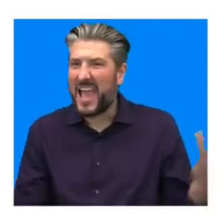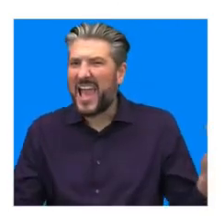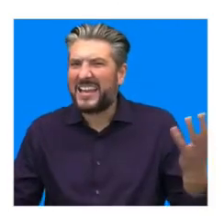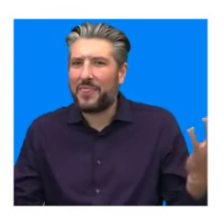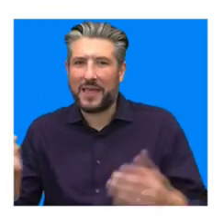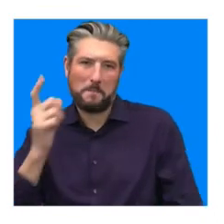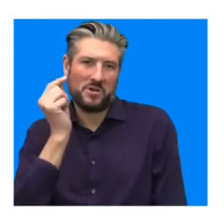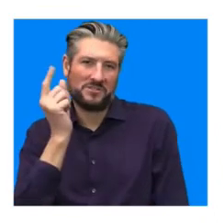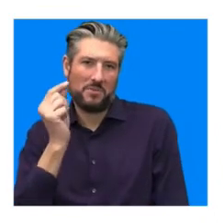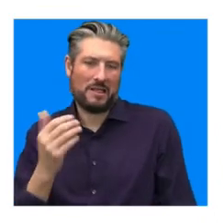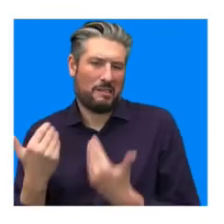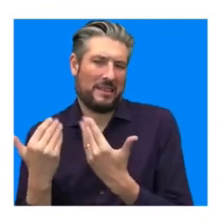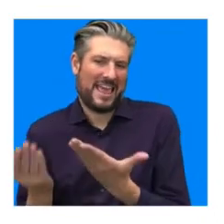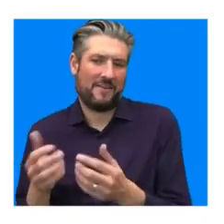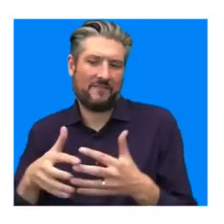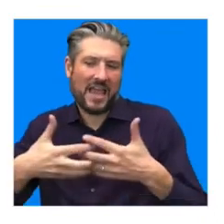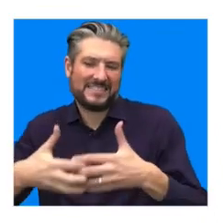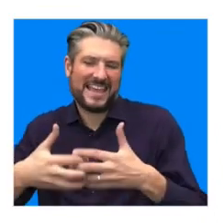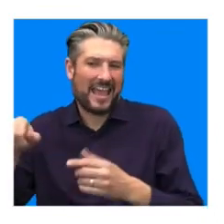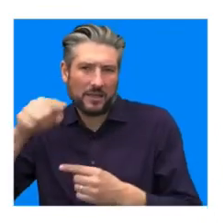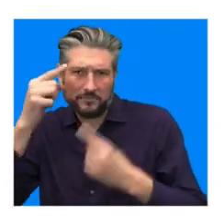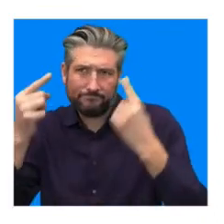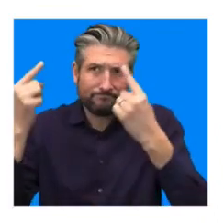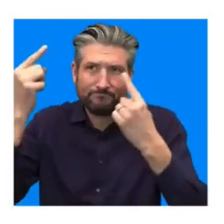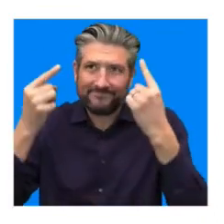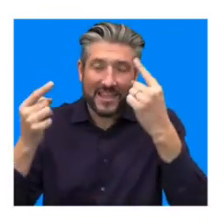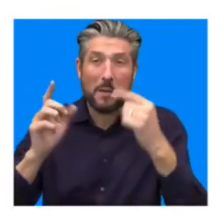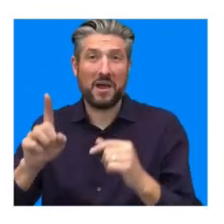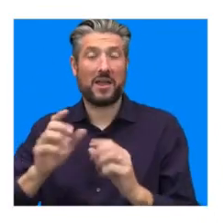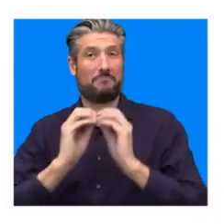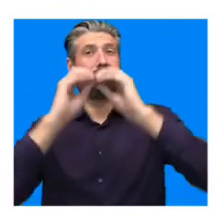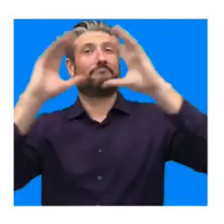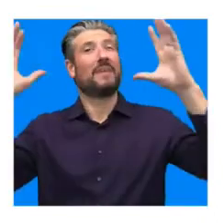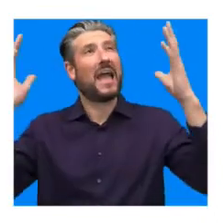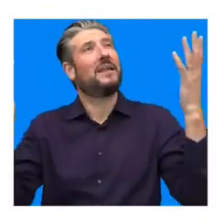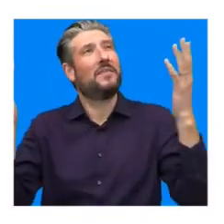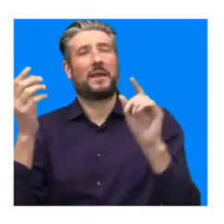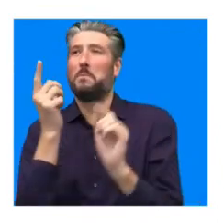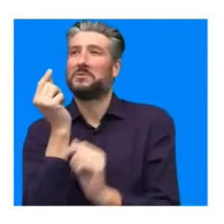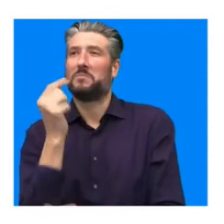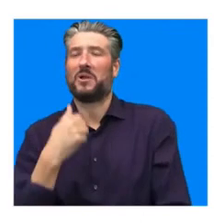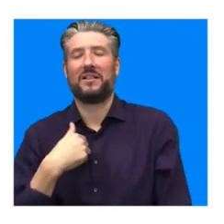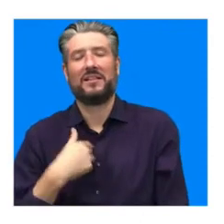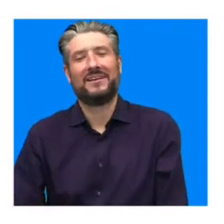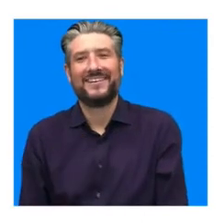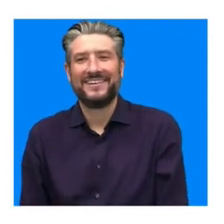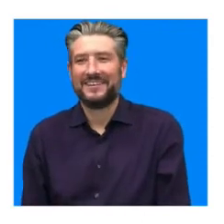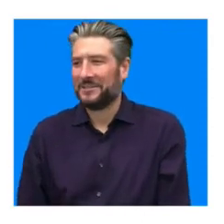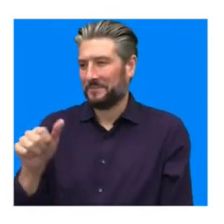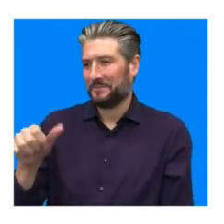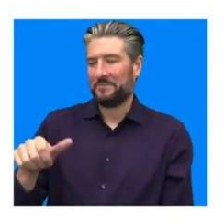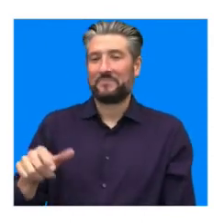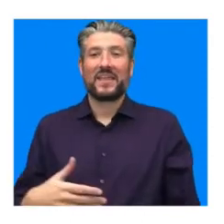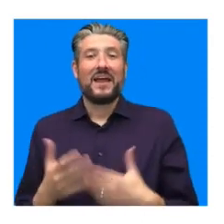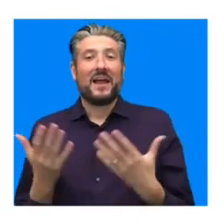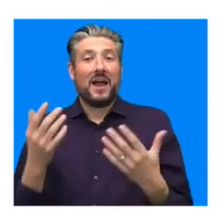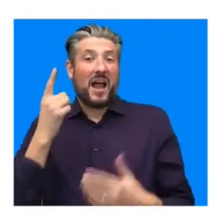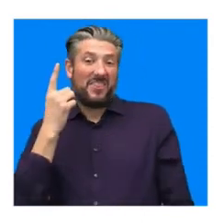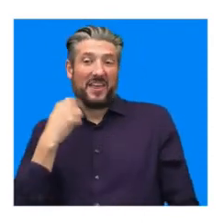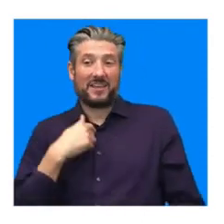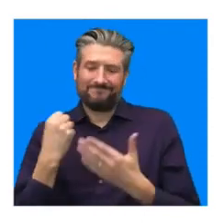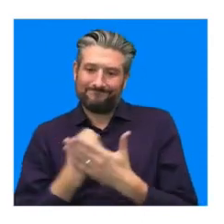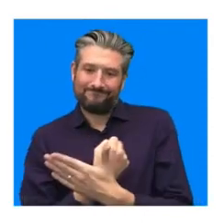out. Worked so far. It definitely has. And on that cue, I think unfortunately, we'll have